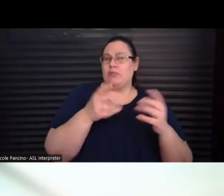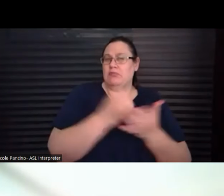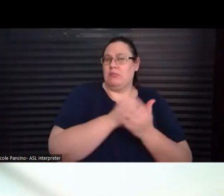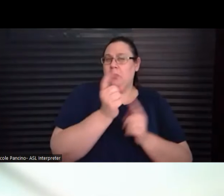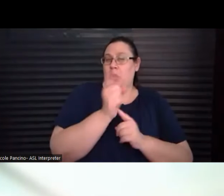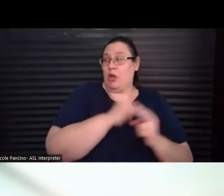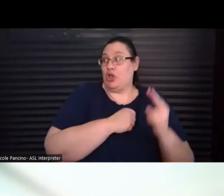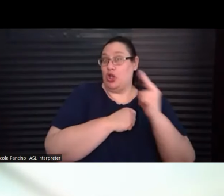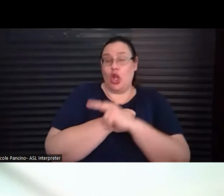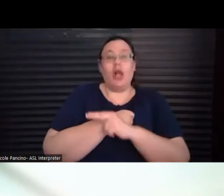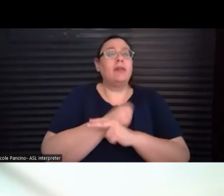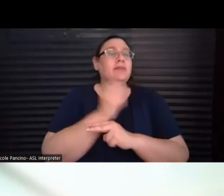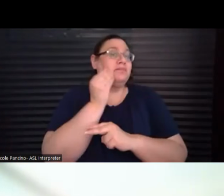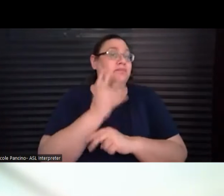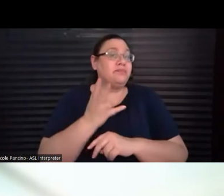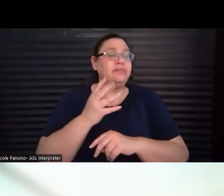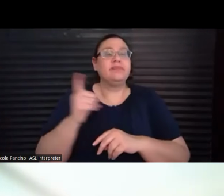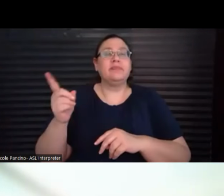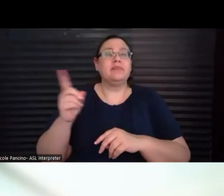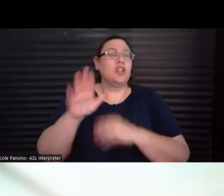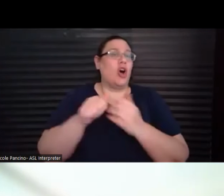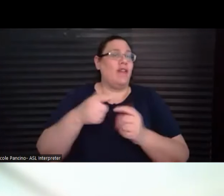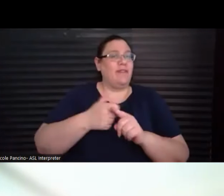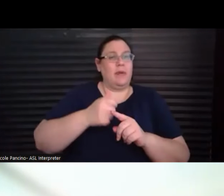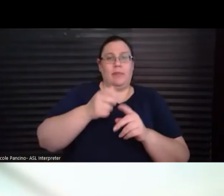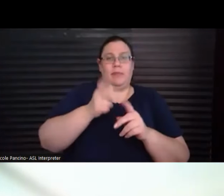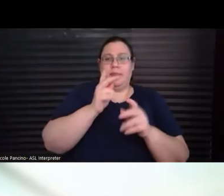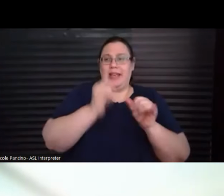is all self-informed. So this is all